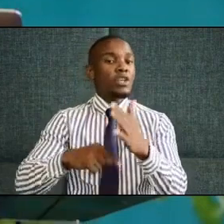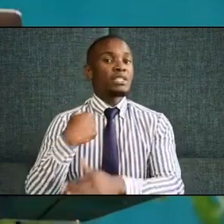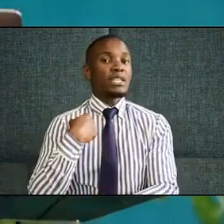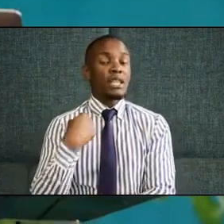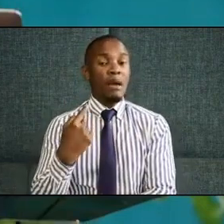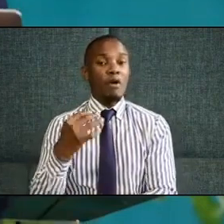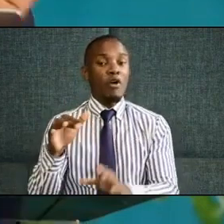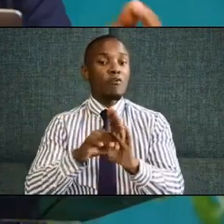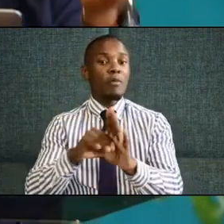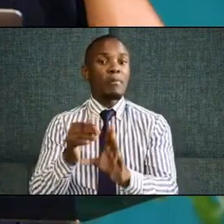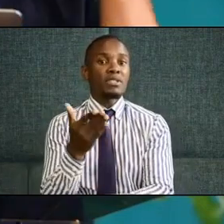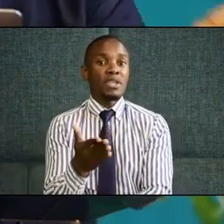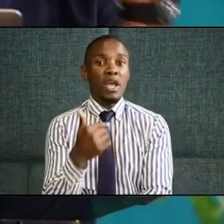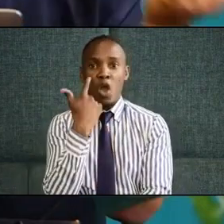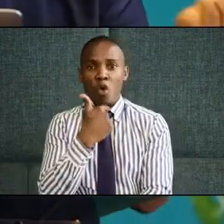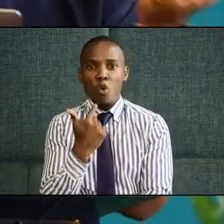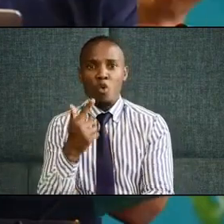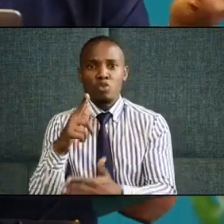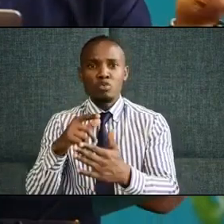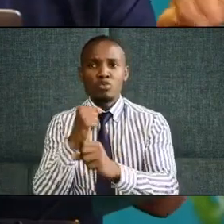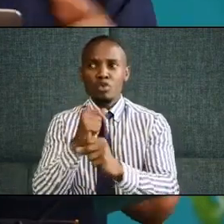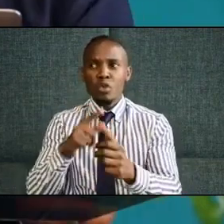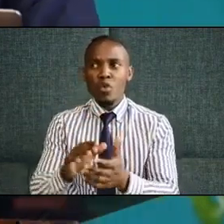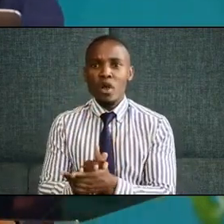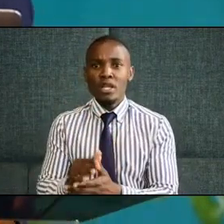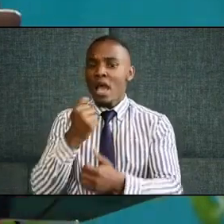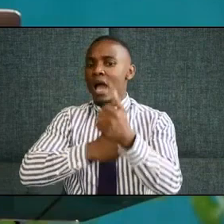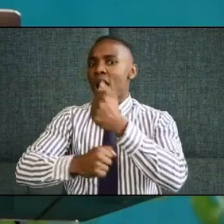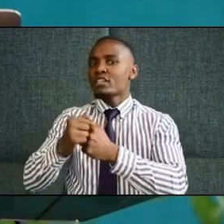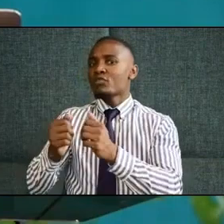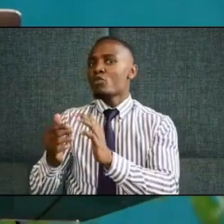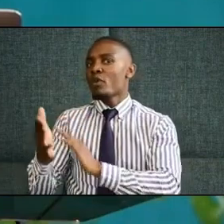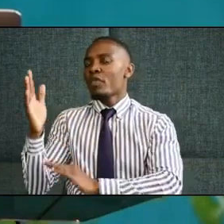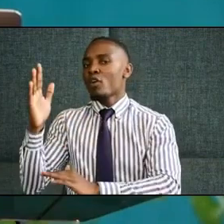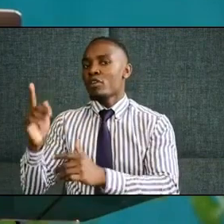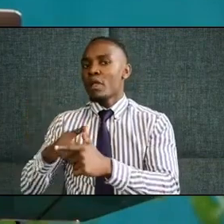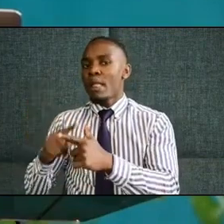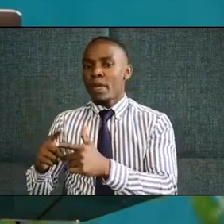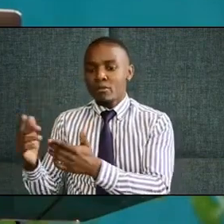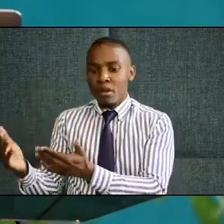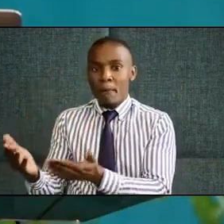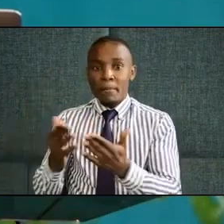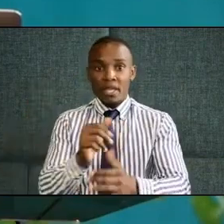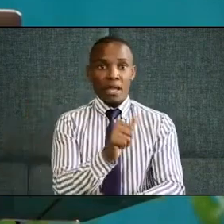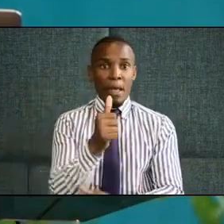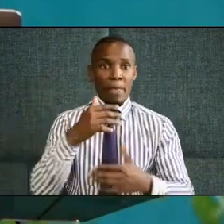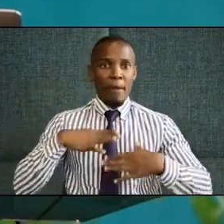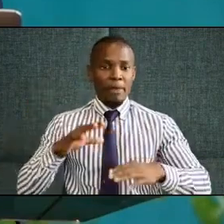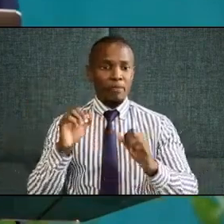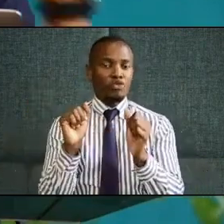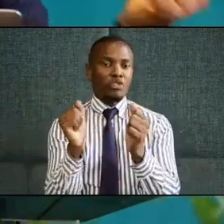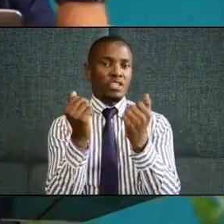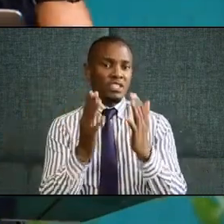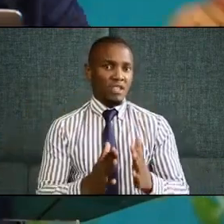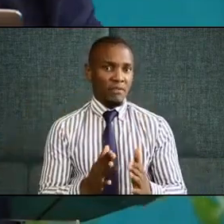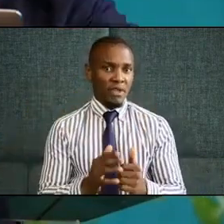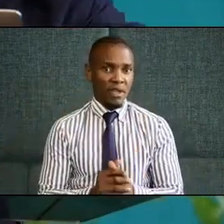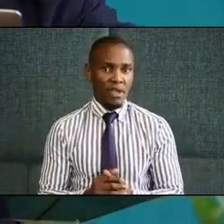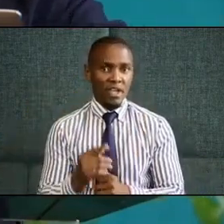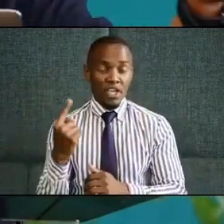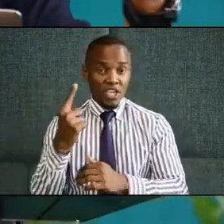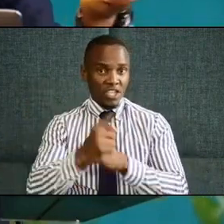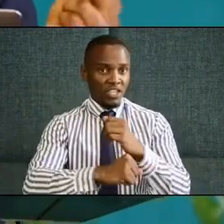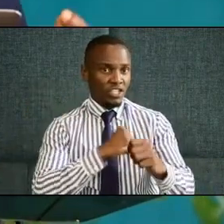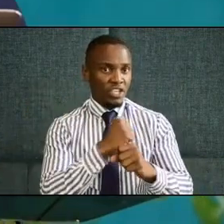of church members who are active with the Lord and bringing others to the Savior dispassionately every